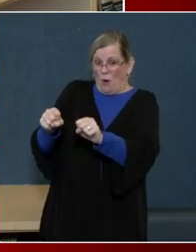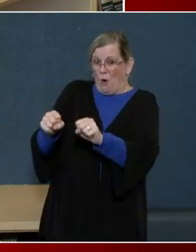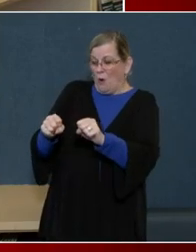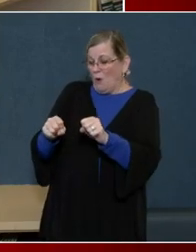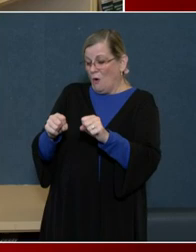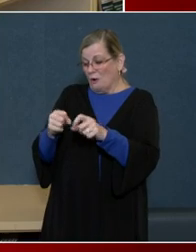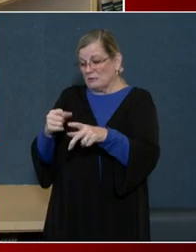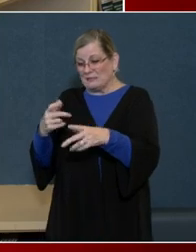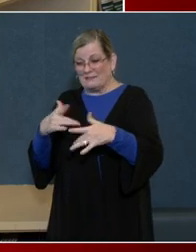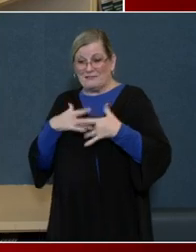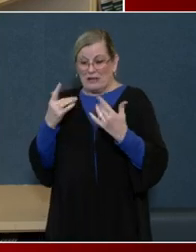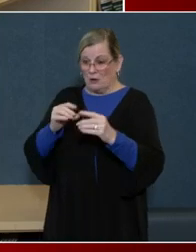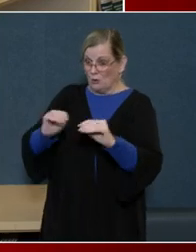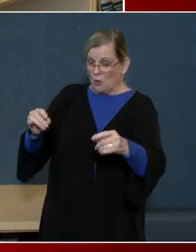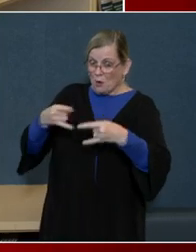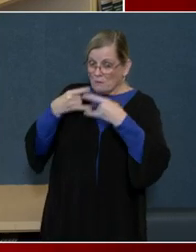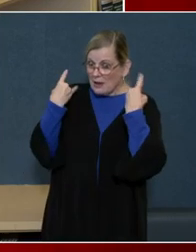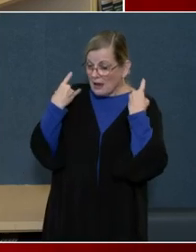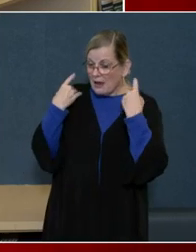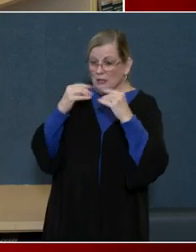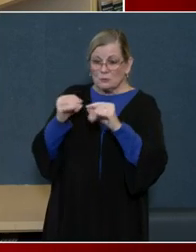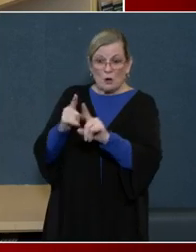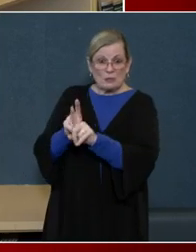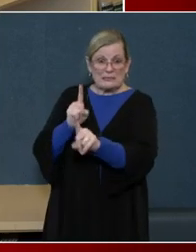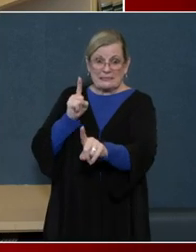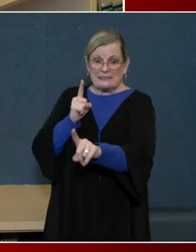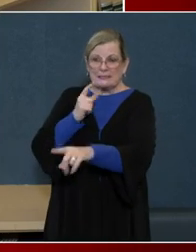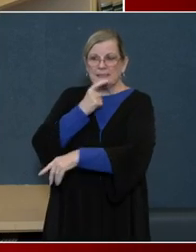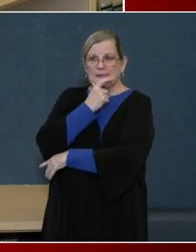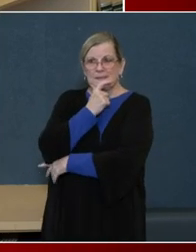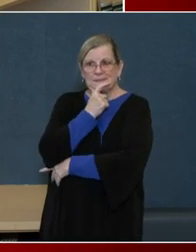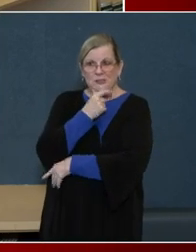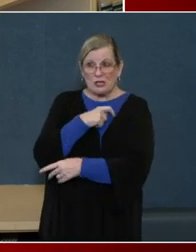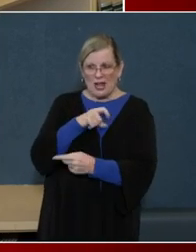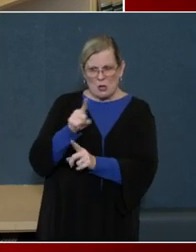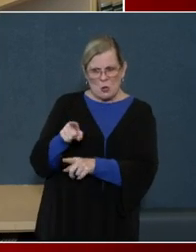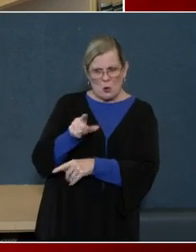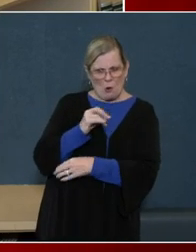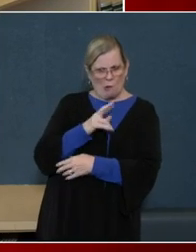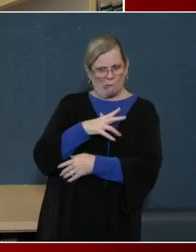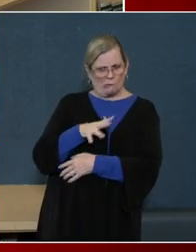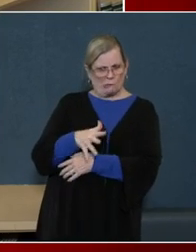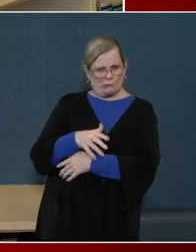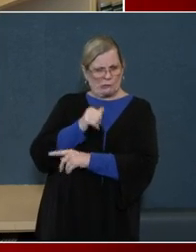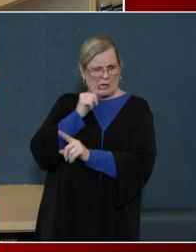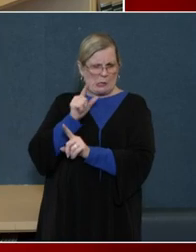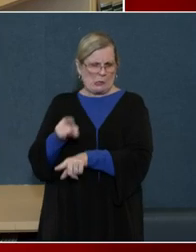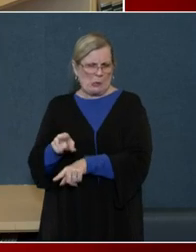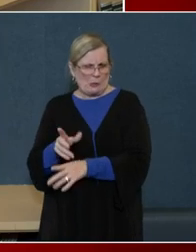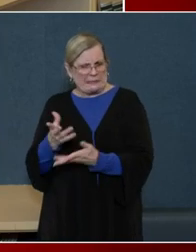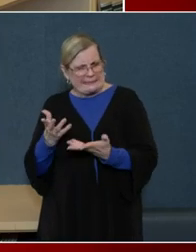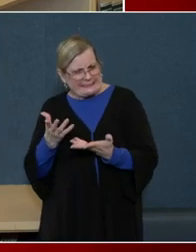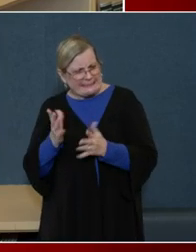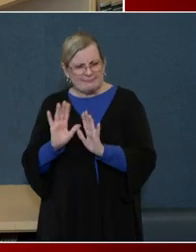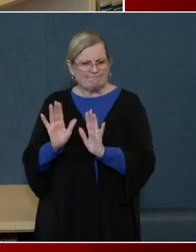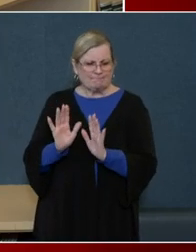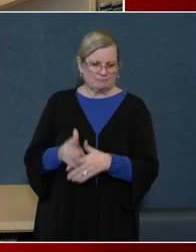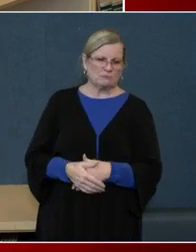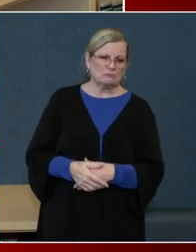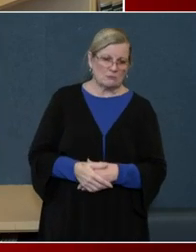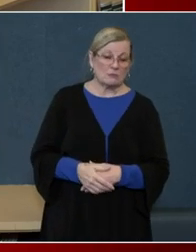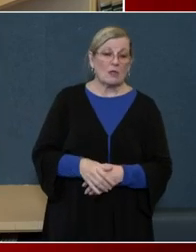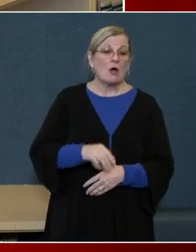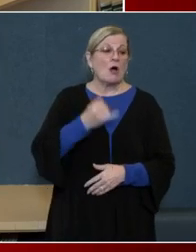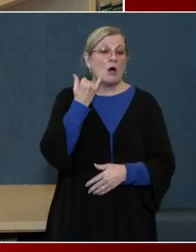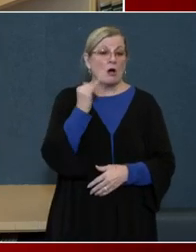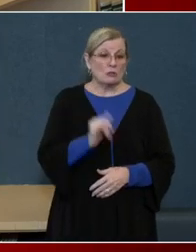would not be socially distant, that you would choose to make better decisions about attending such an event. We have also encouraged people that if they